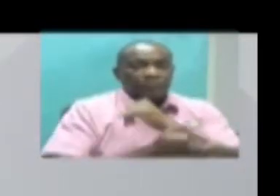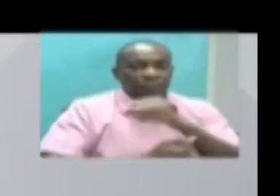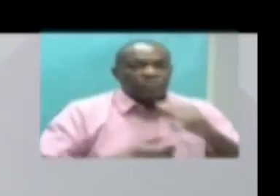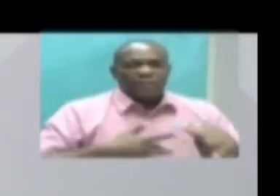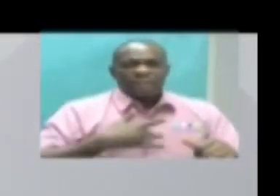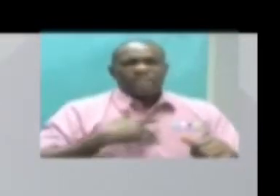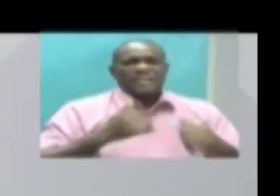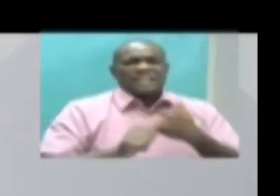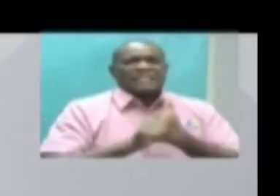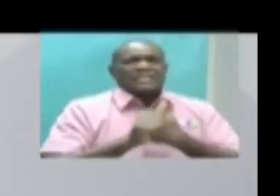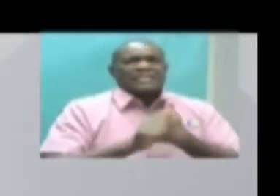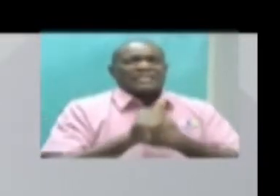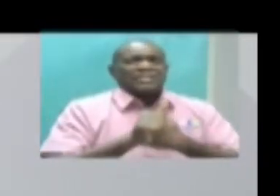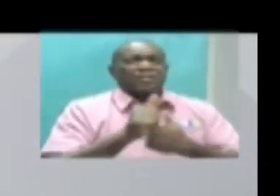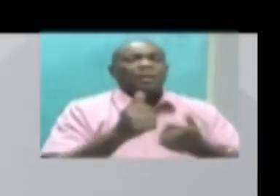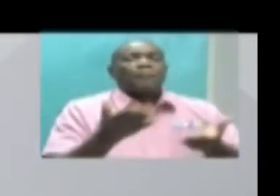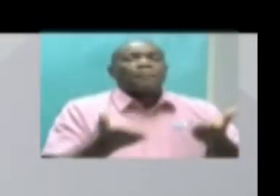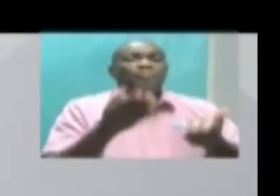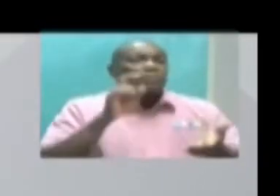of sexual abuse or